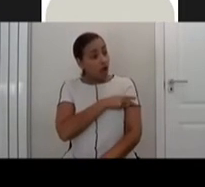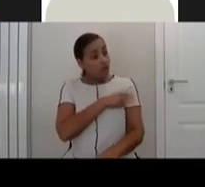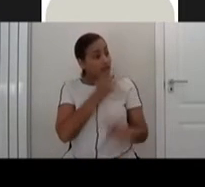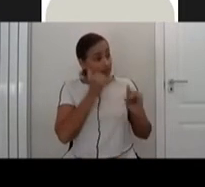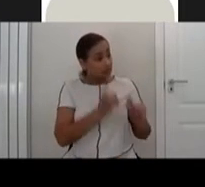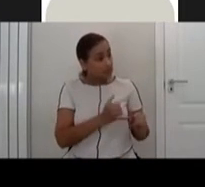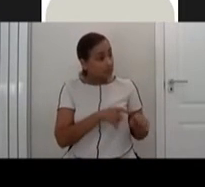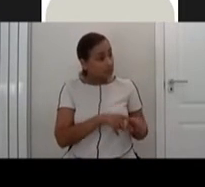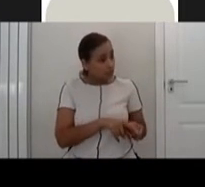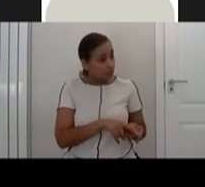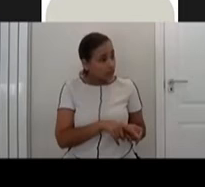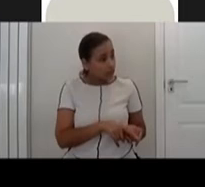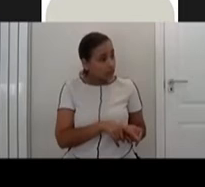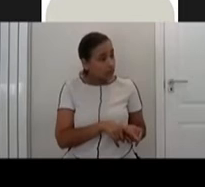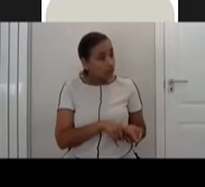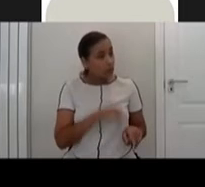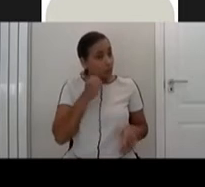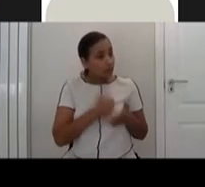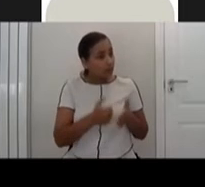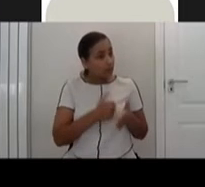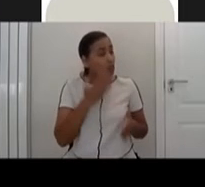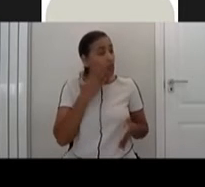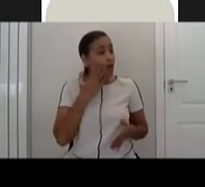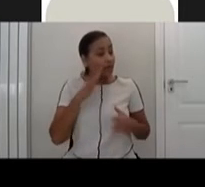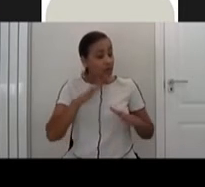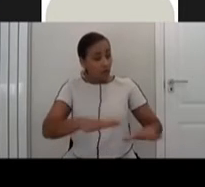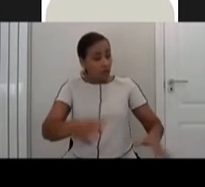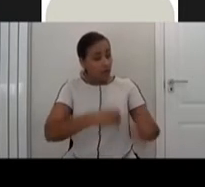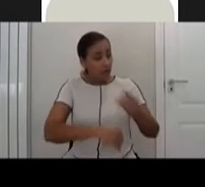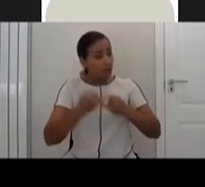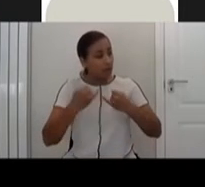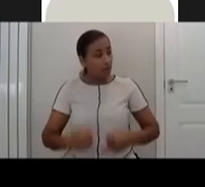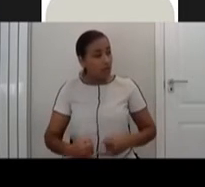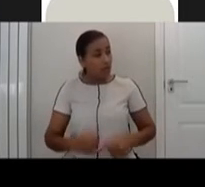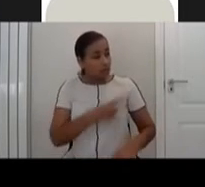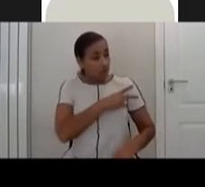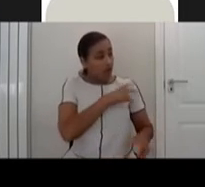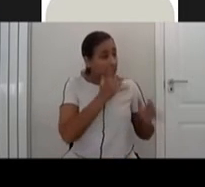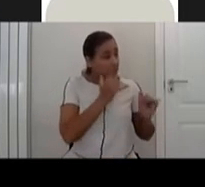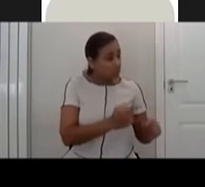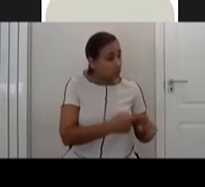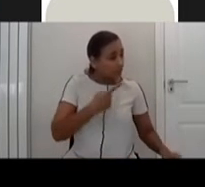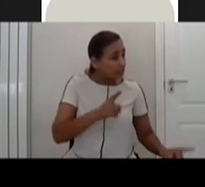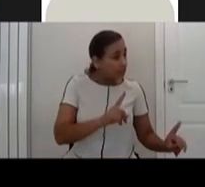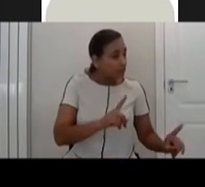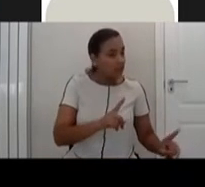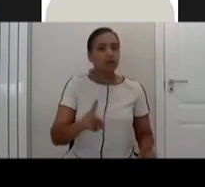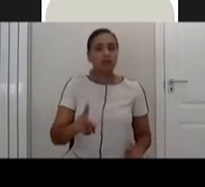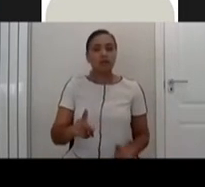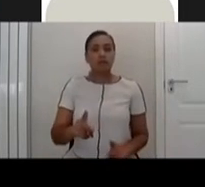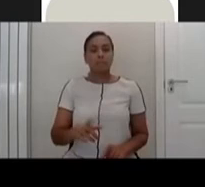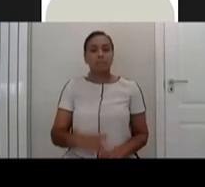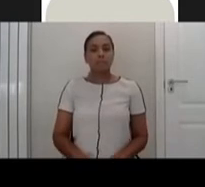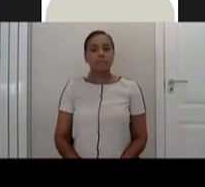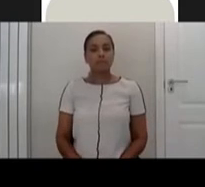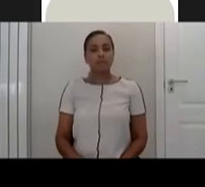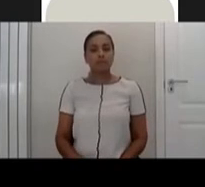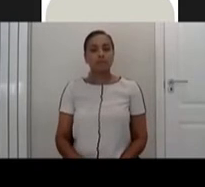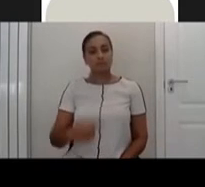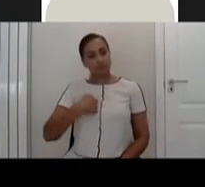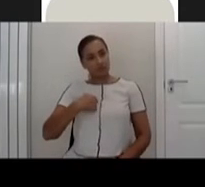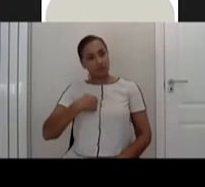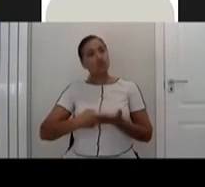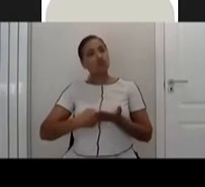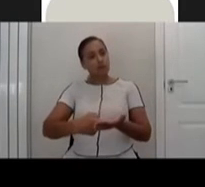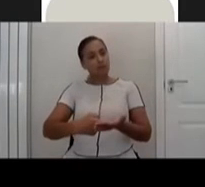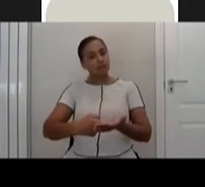necessarily routinely, but as soon as they might be ill? Is that so the advice that we are giving, and